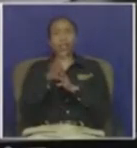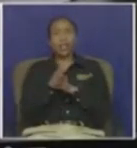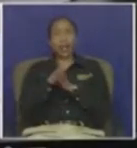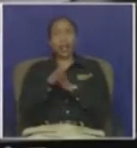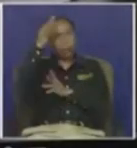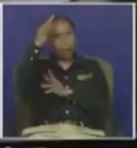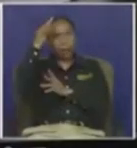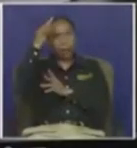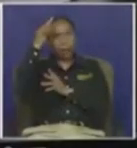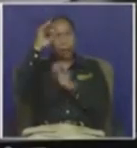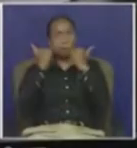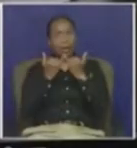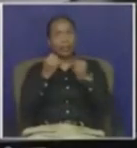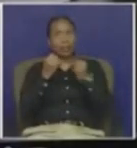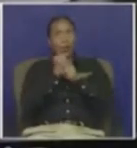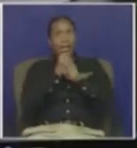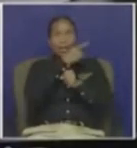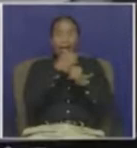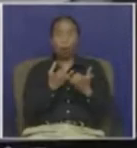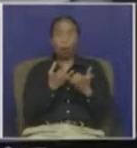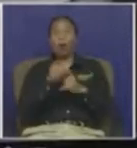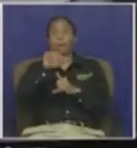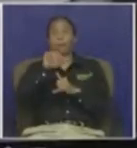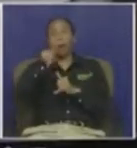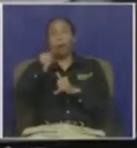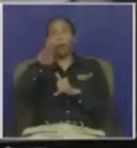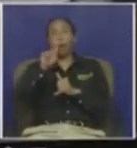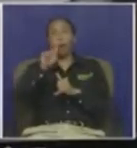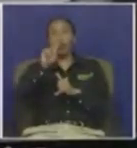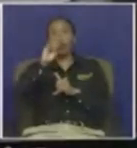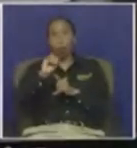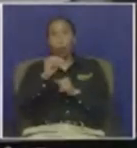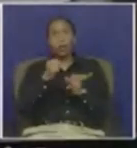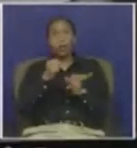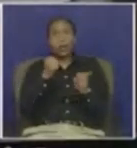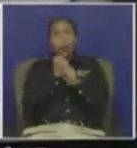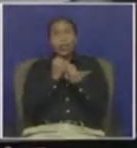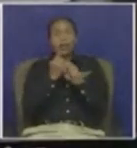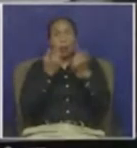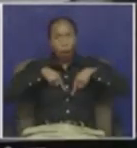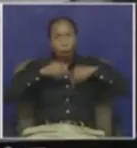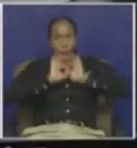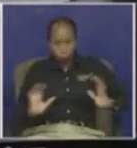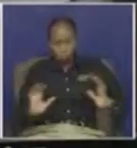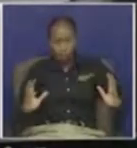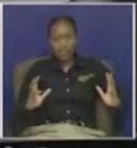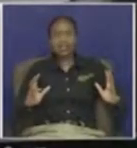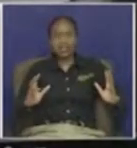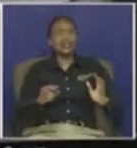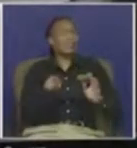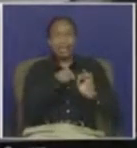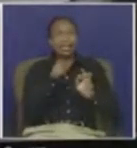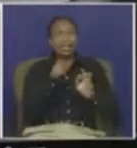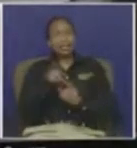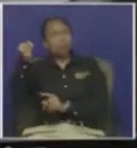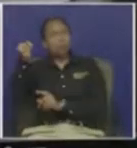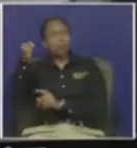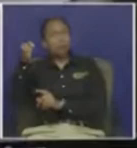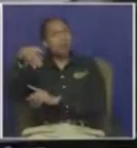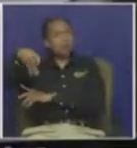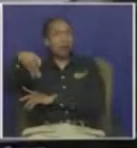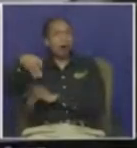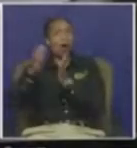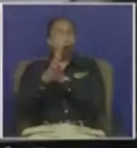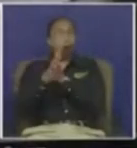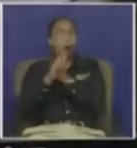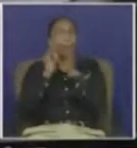all the trucks are now diverting from our ports to go there. It's something that is not a very good for an economy of